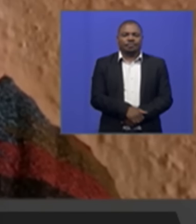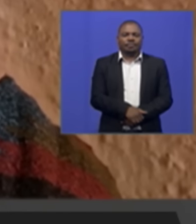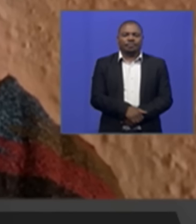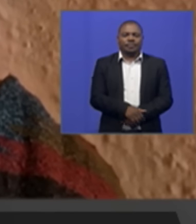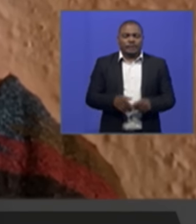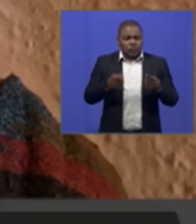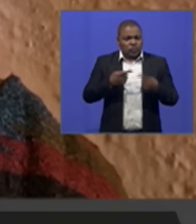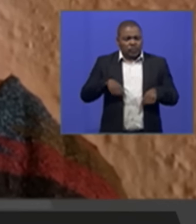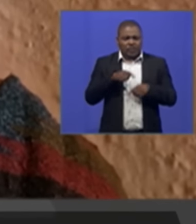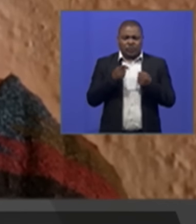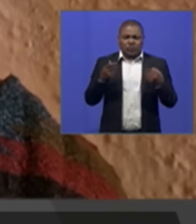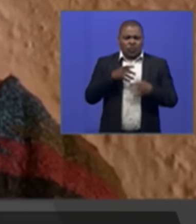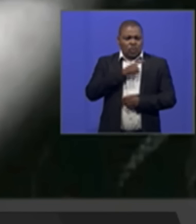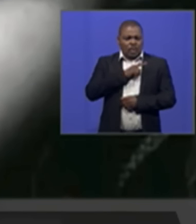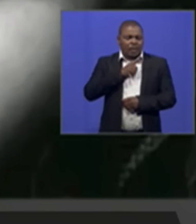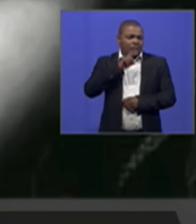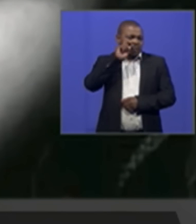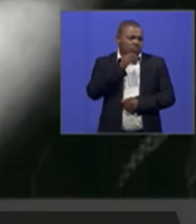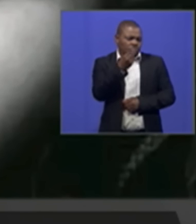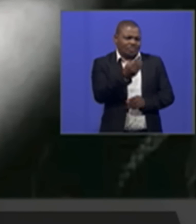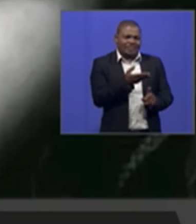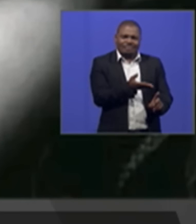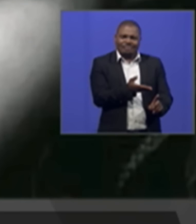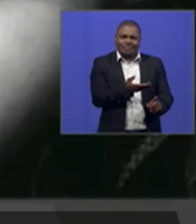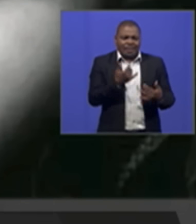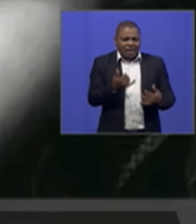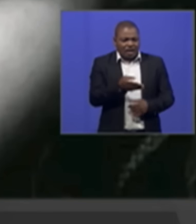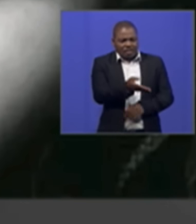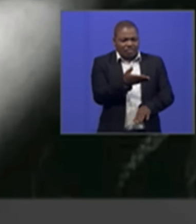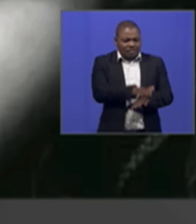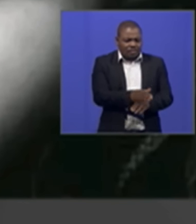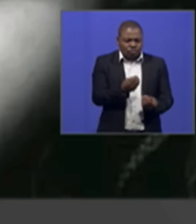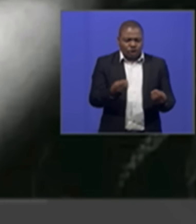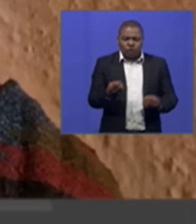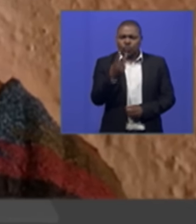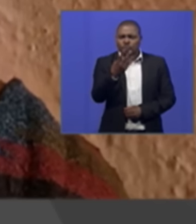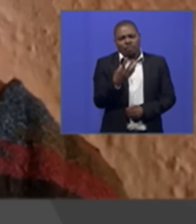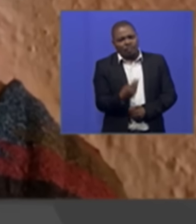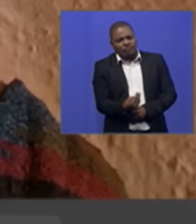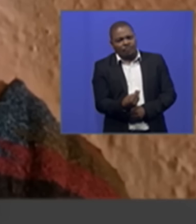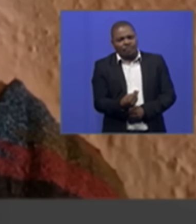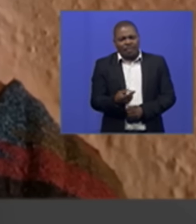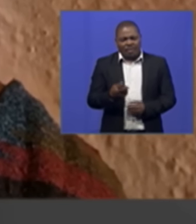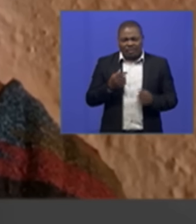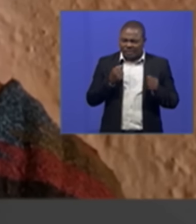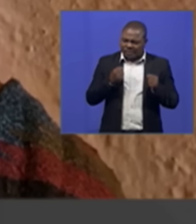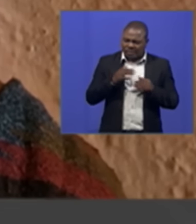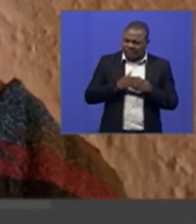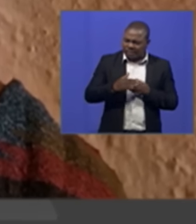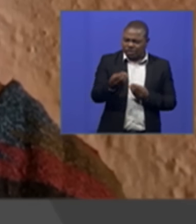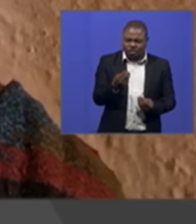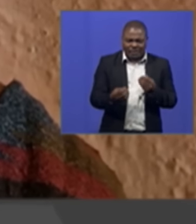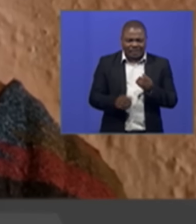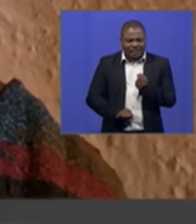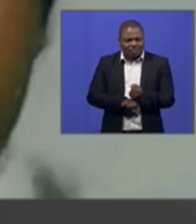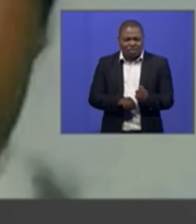Re tšhogile se ke setlogolwana ga re tsebe gore re direng o tlogela bana ba babedi go boima le gona ga re tsebe gore re tlo dirang ka bana